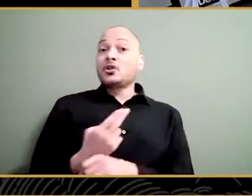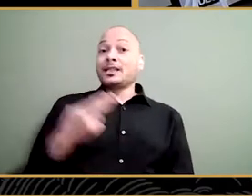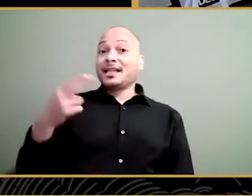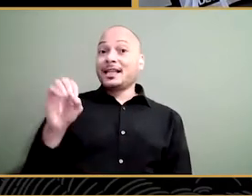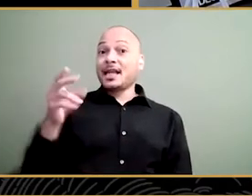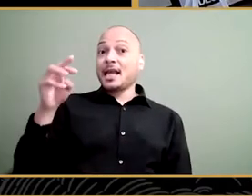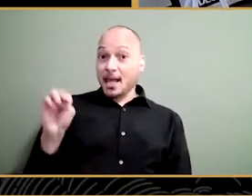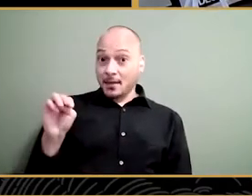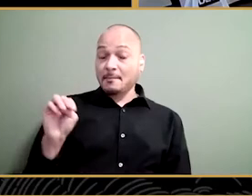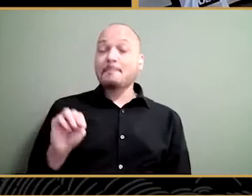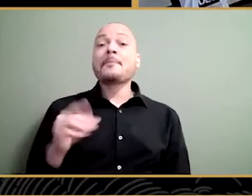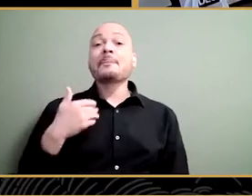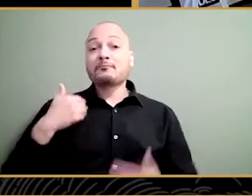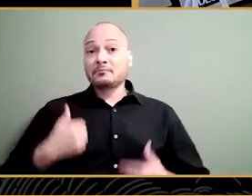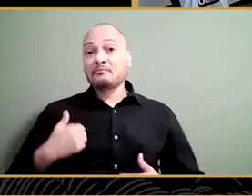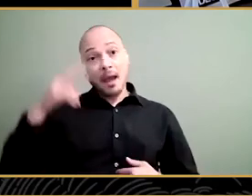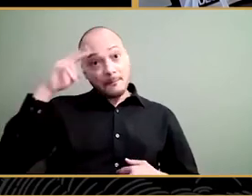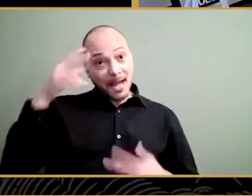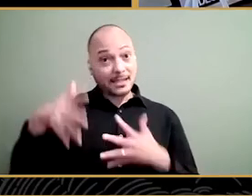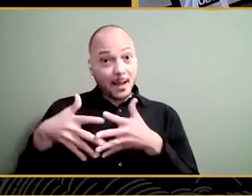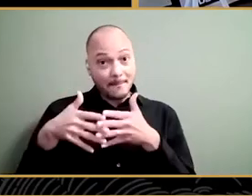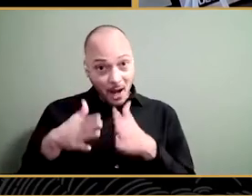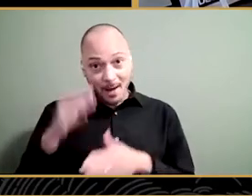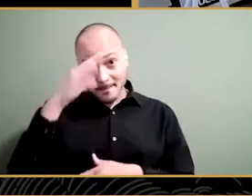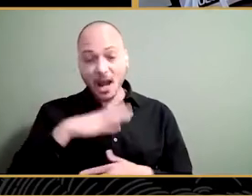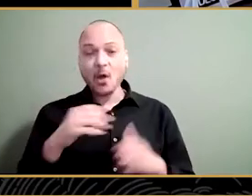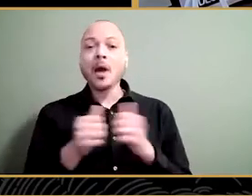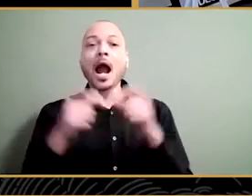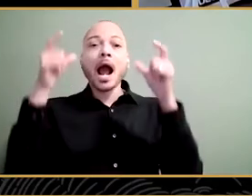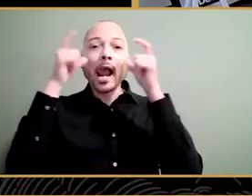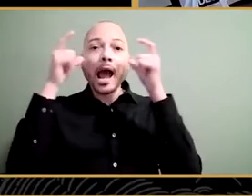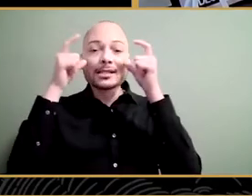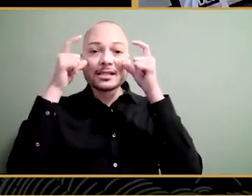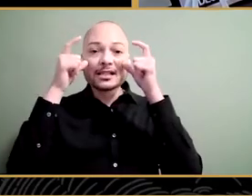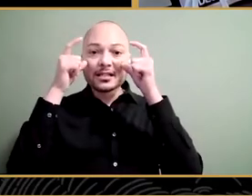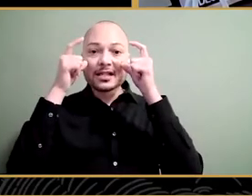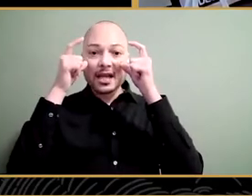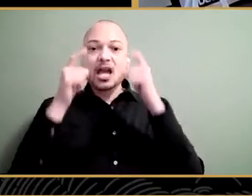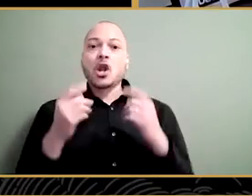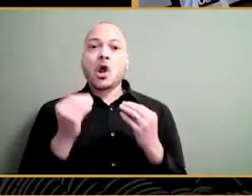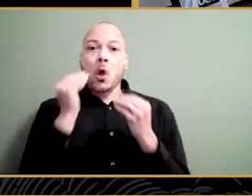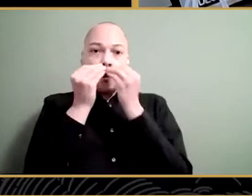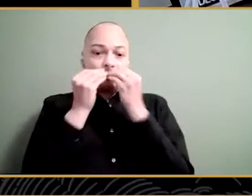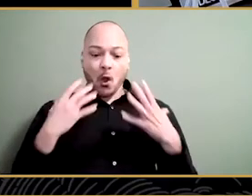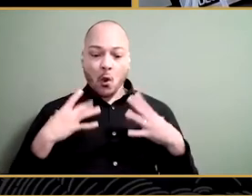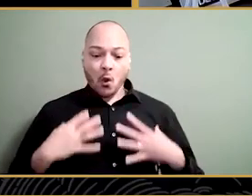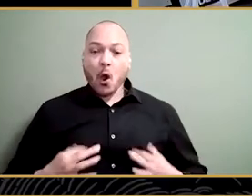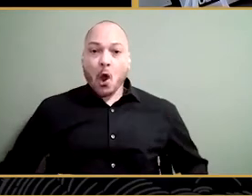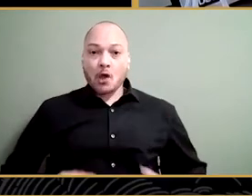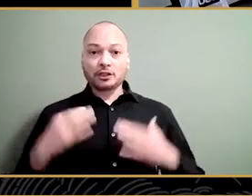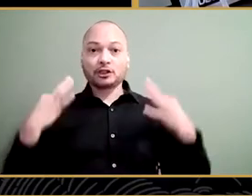I am a Mexican-American man with glasses and a floral shirt. I am sitting by a bookshelf